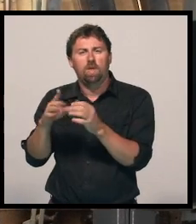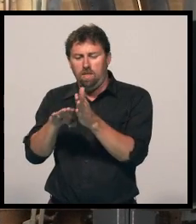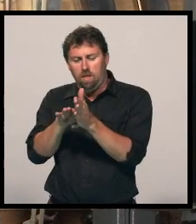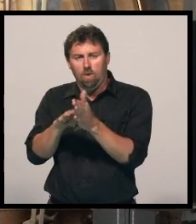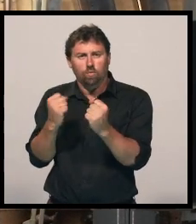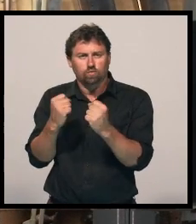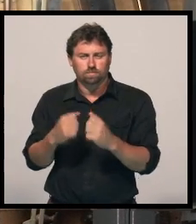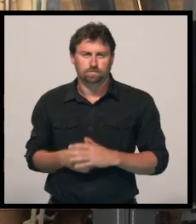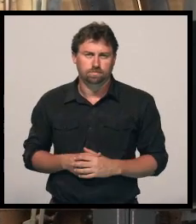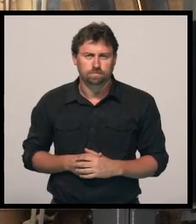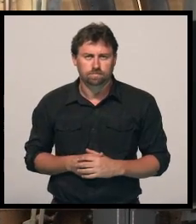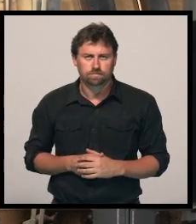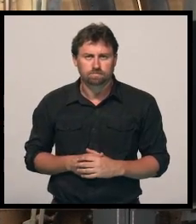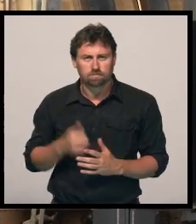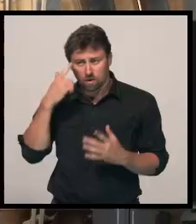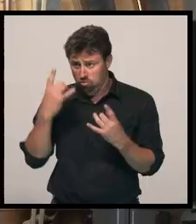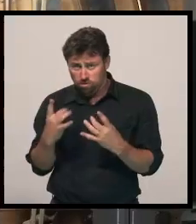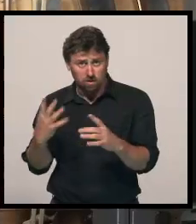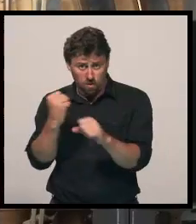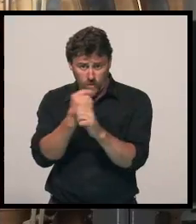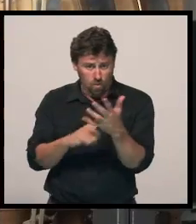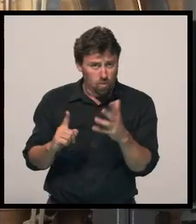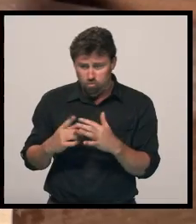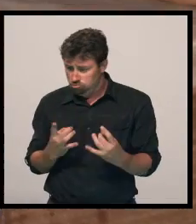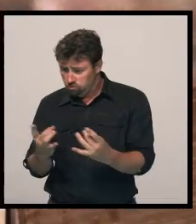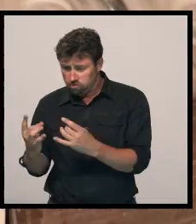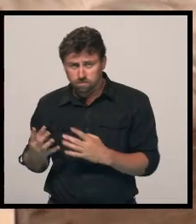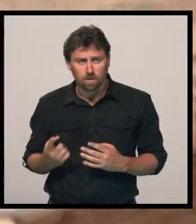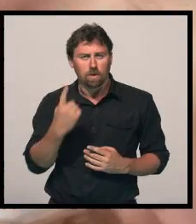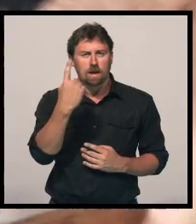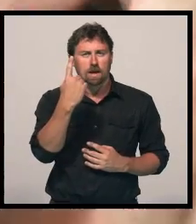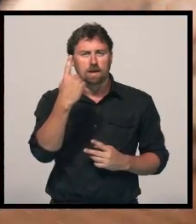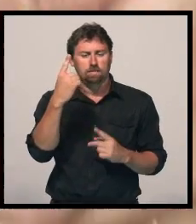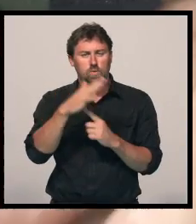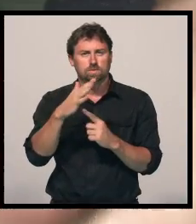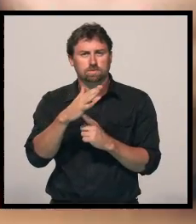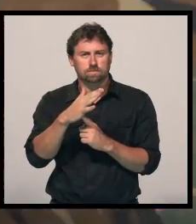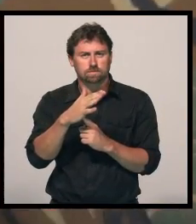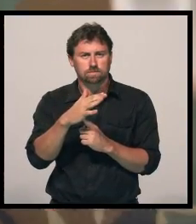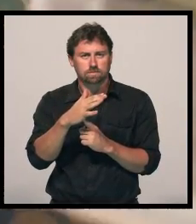Now that's ready to go. I think we can glue it together. But before we do, one very important thing.